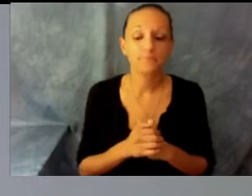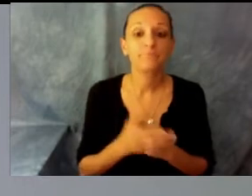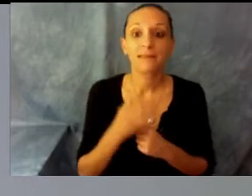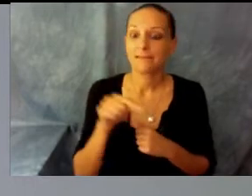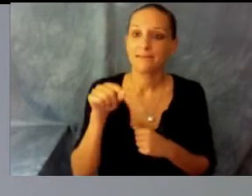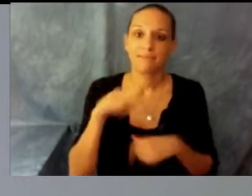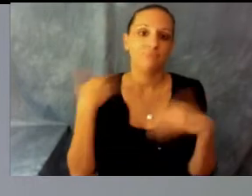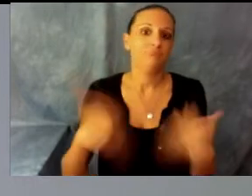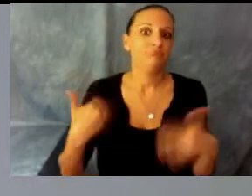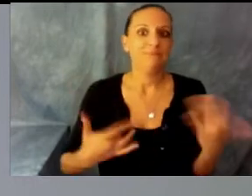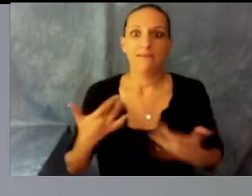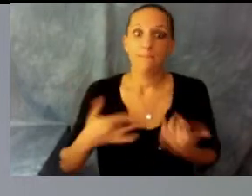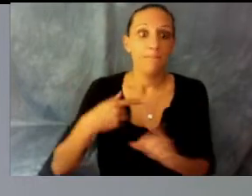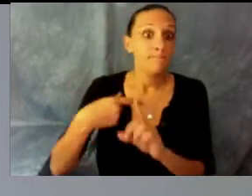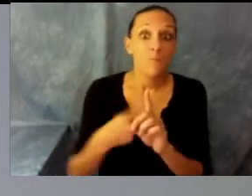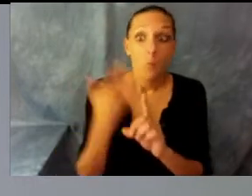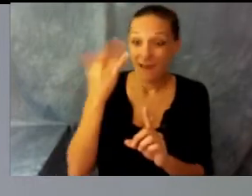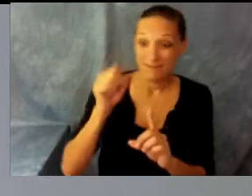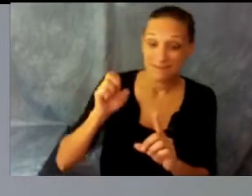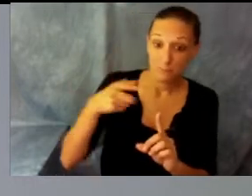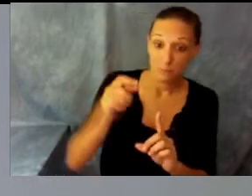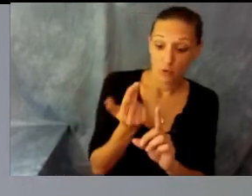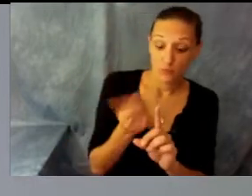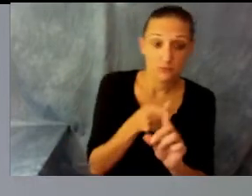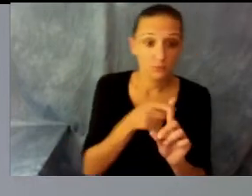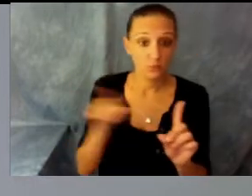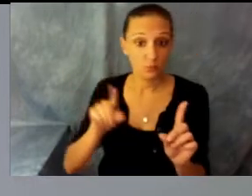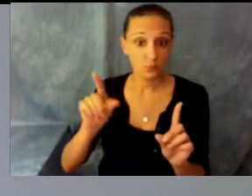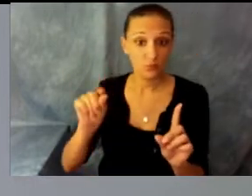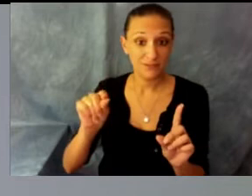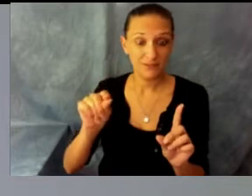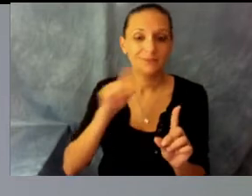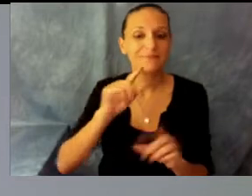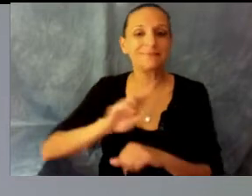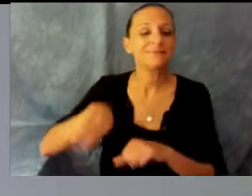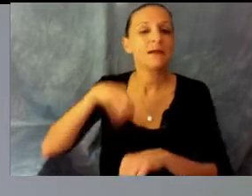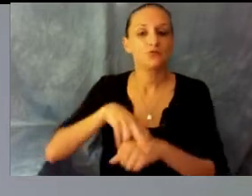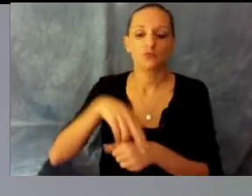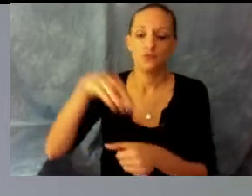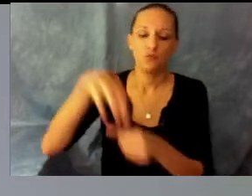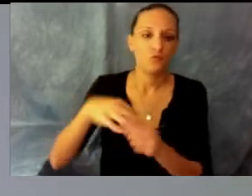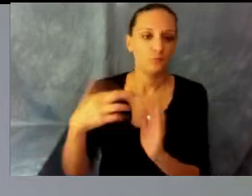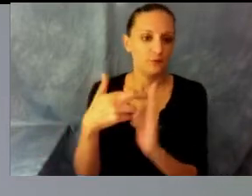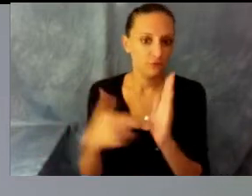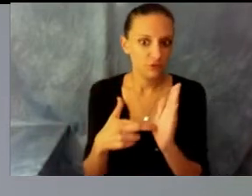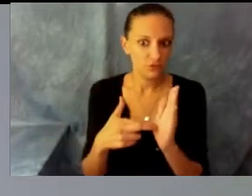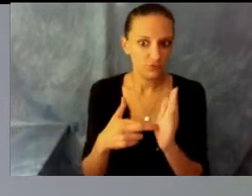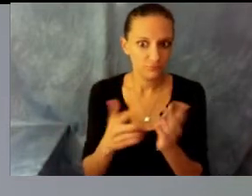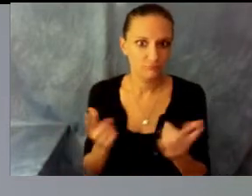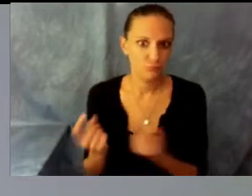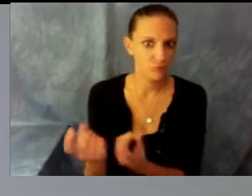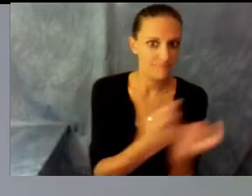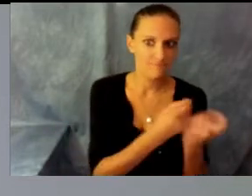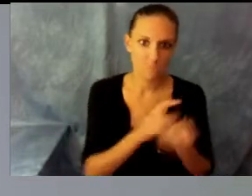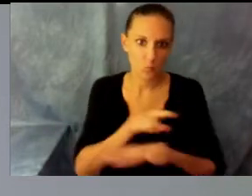exciting month because September 13th through the 20th is the National Voter Registration Drive Week. We will be